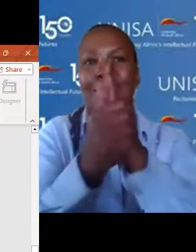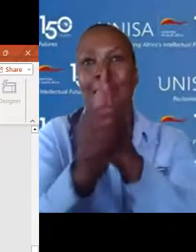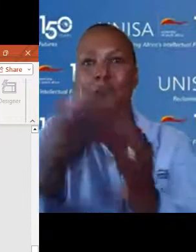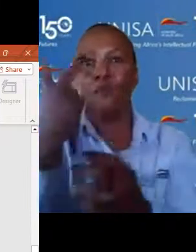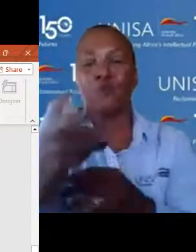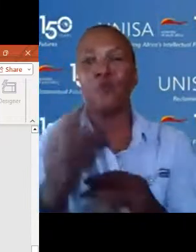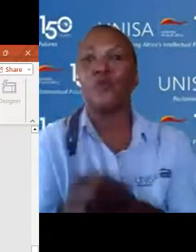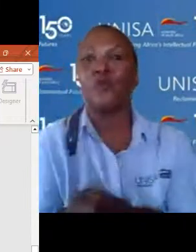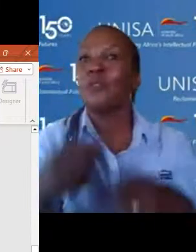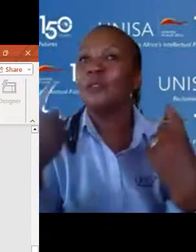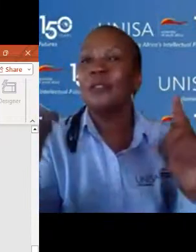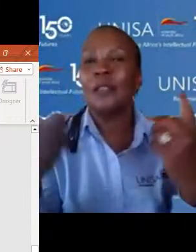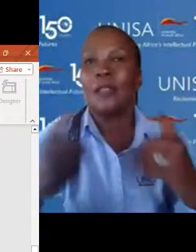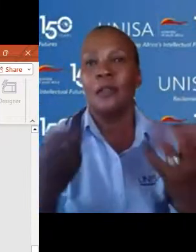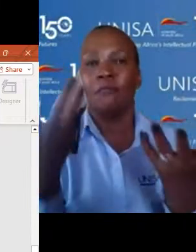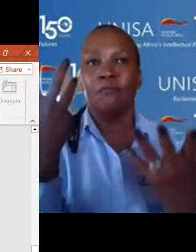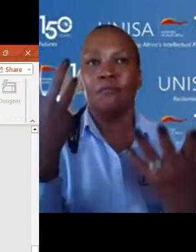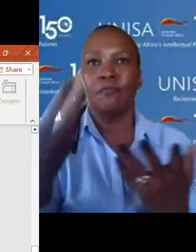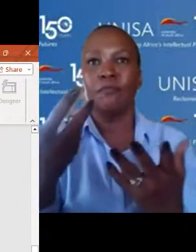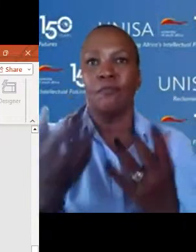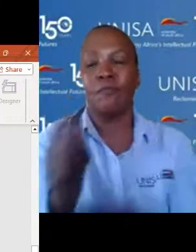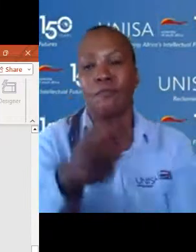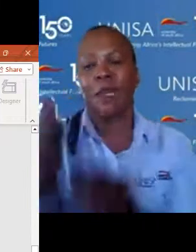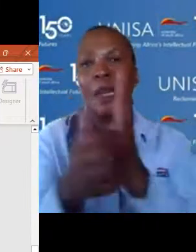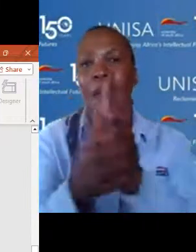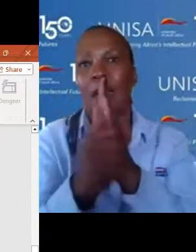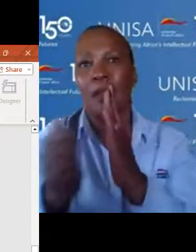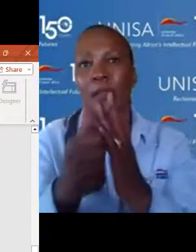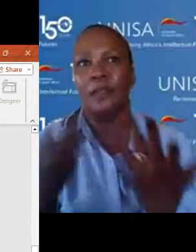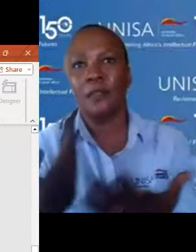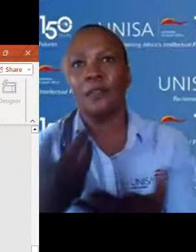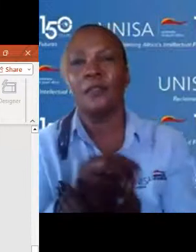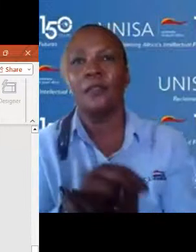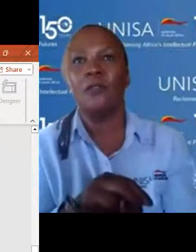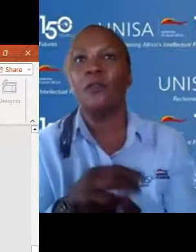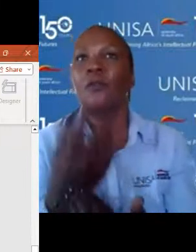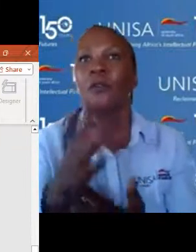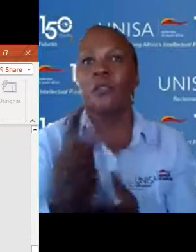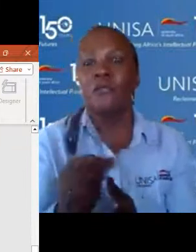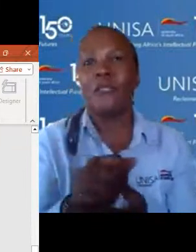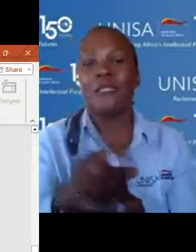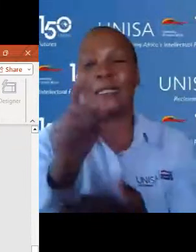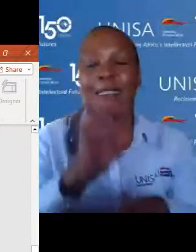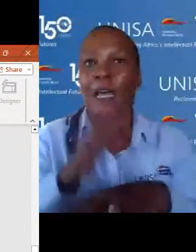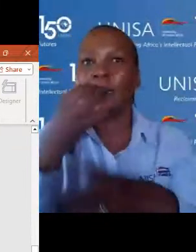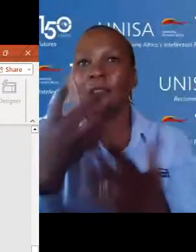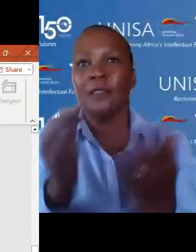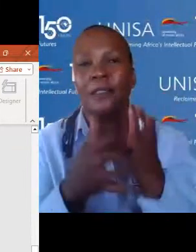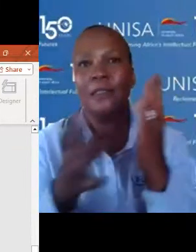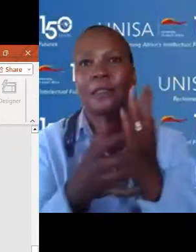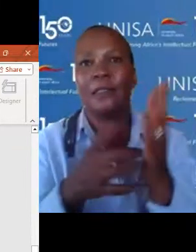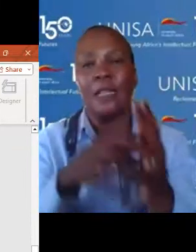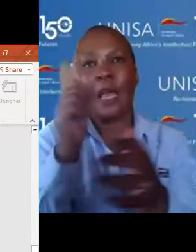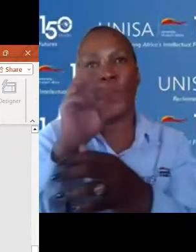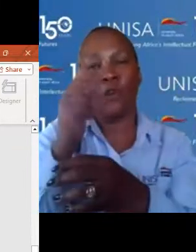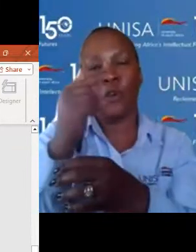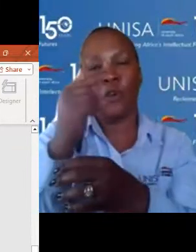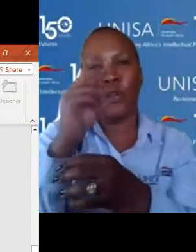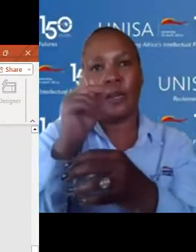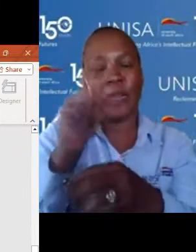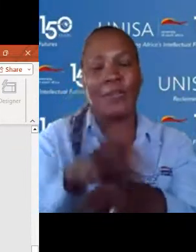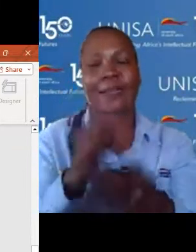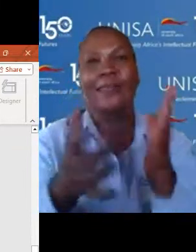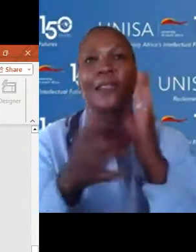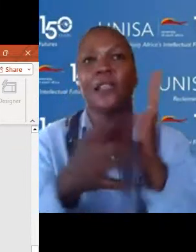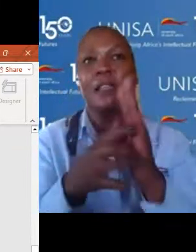used. We've got diagonal cane technique and we've got touch technique. Diagonal, it's a technique that you put